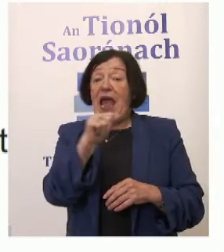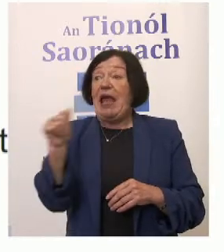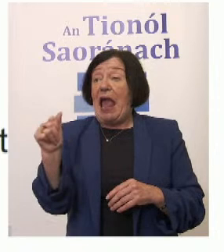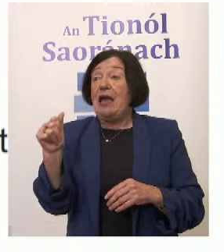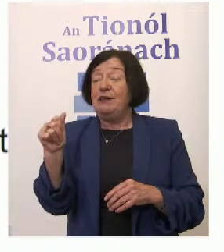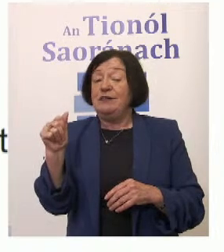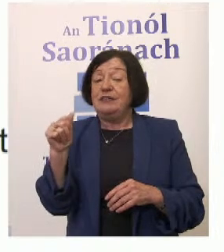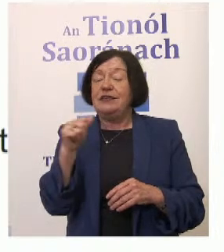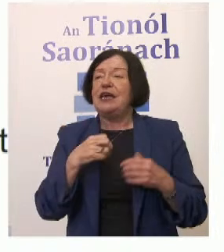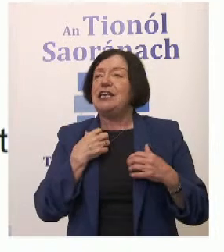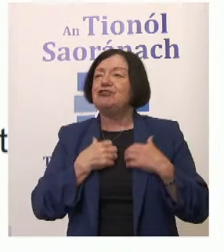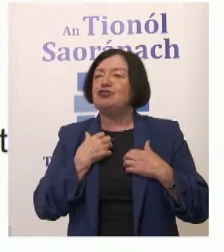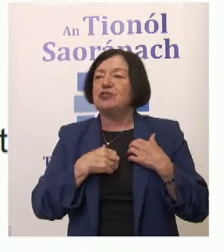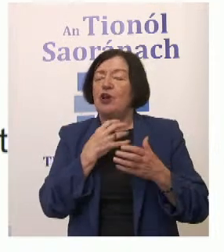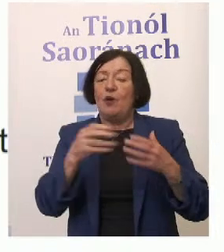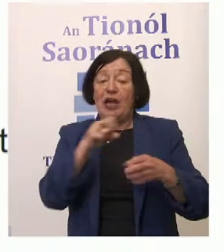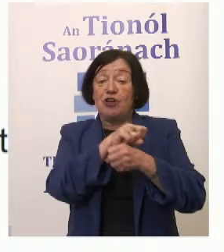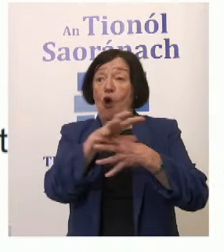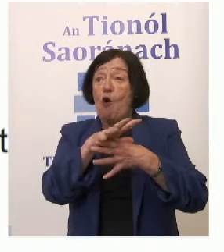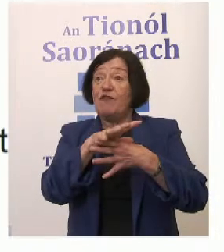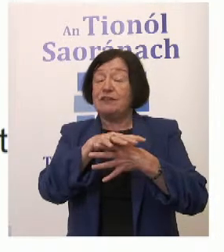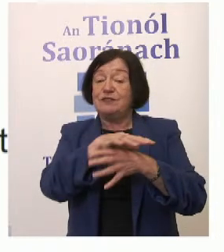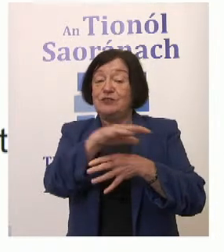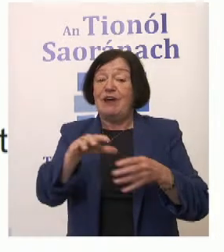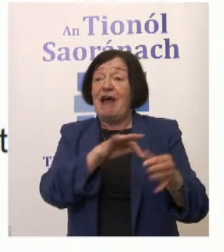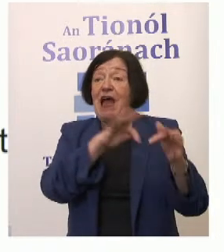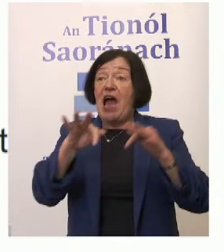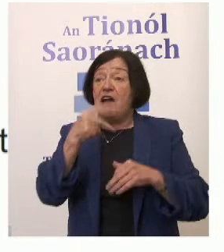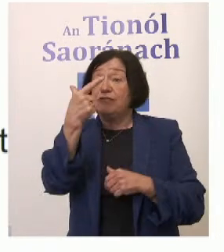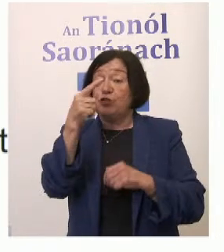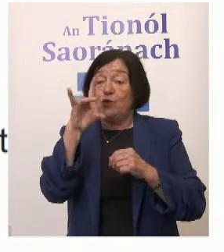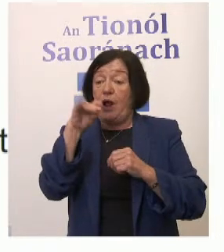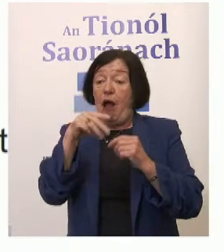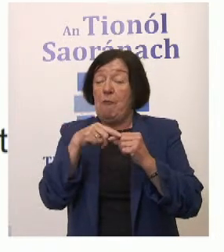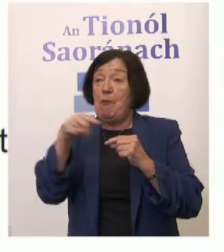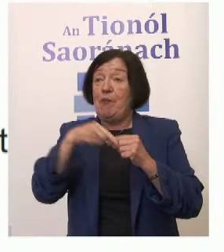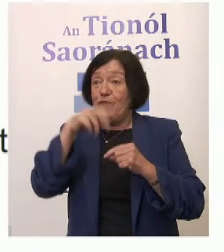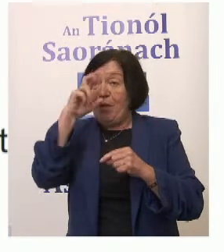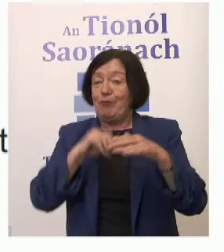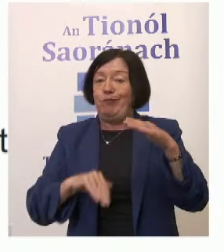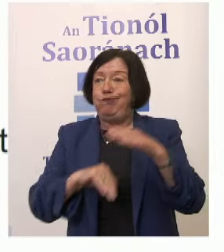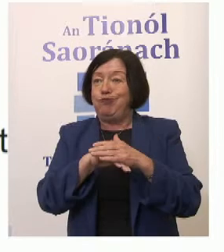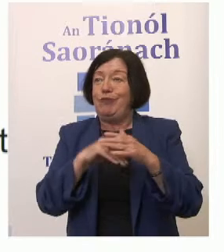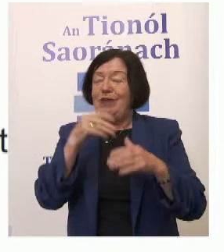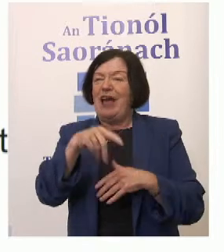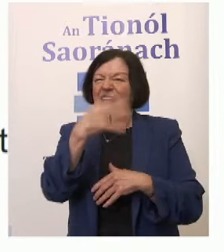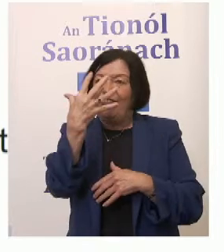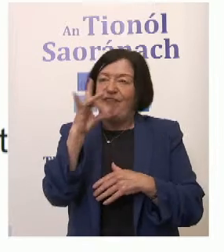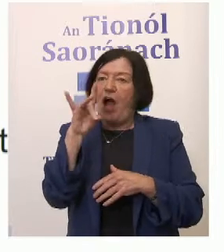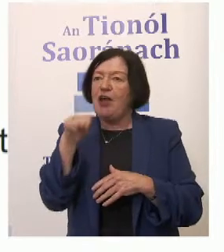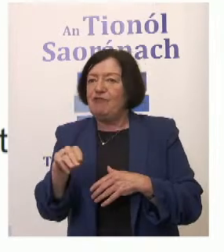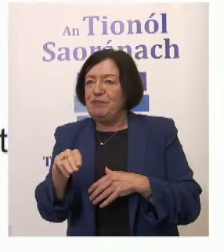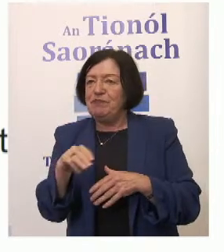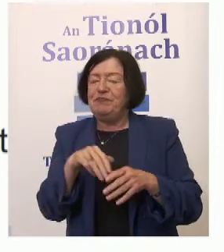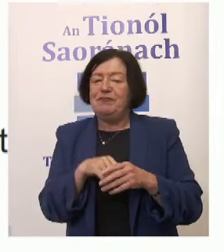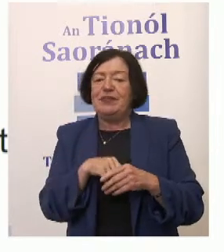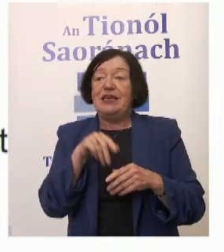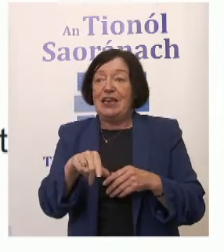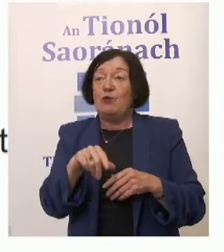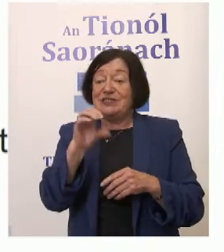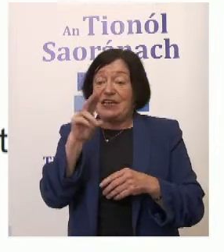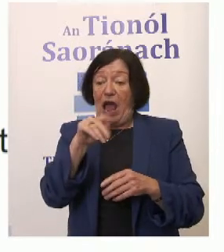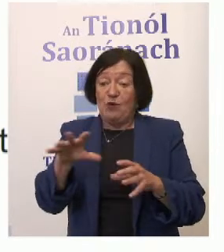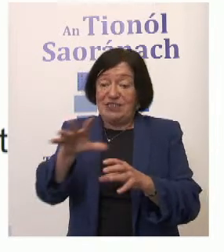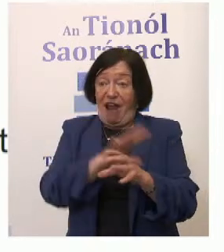example. Interestingly, when COVID was around, after the 2 kilometre bit, we all remember the 2 kilometres and the 5, and you know, it was a county